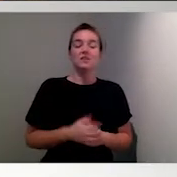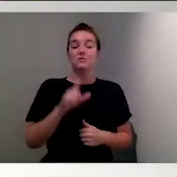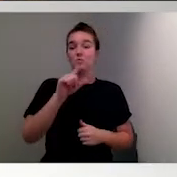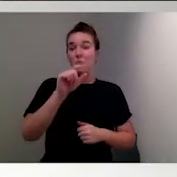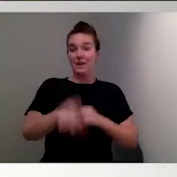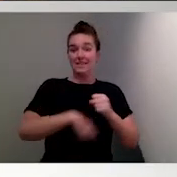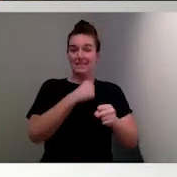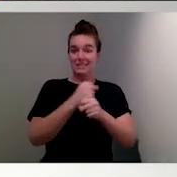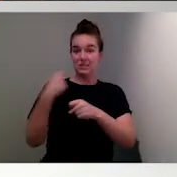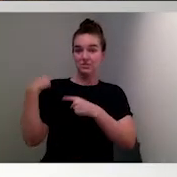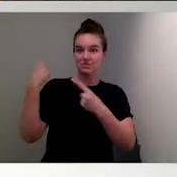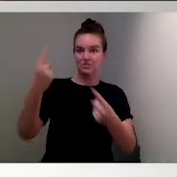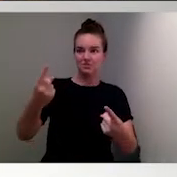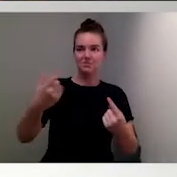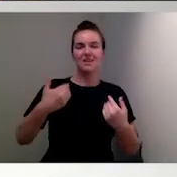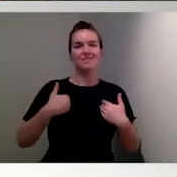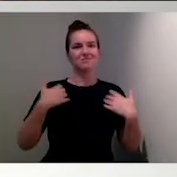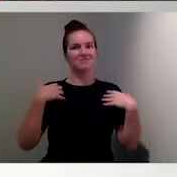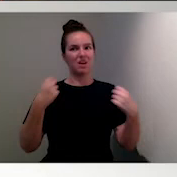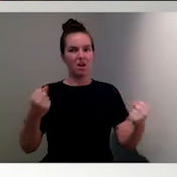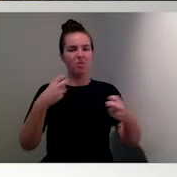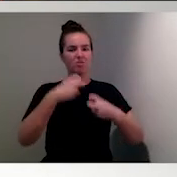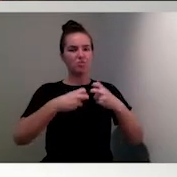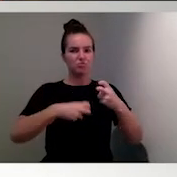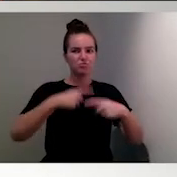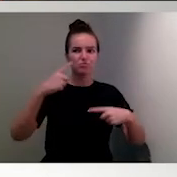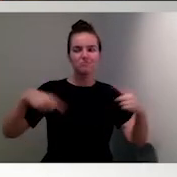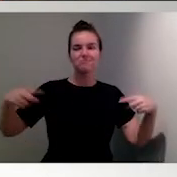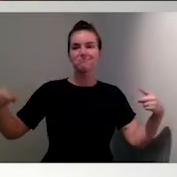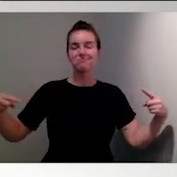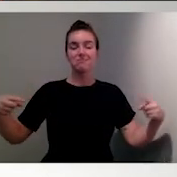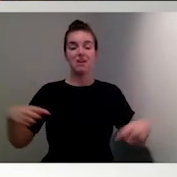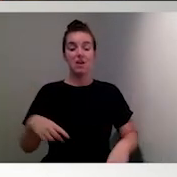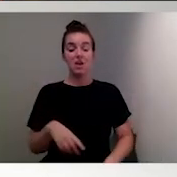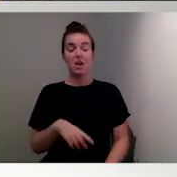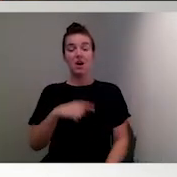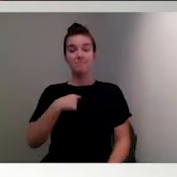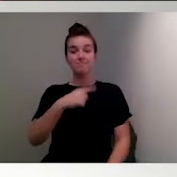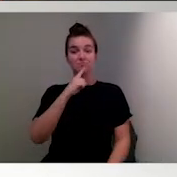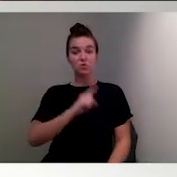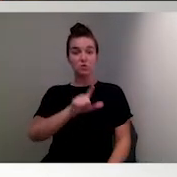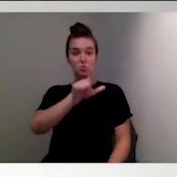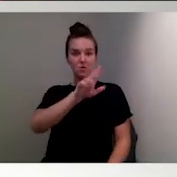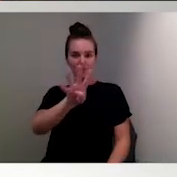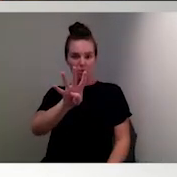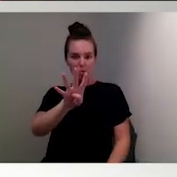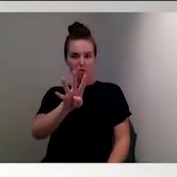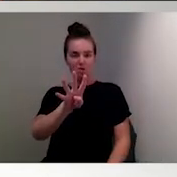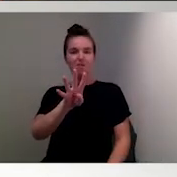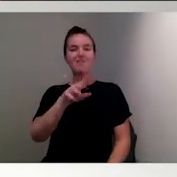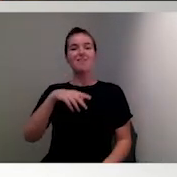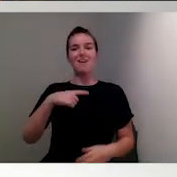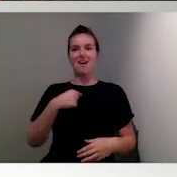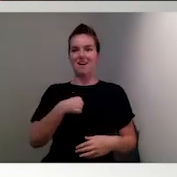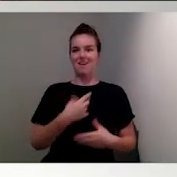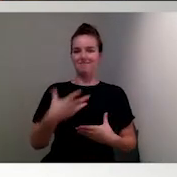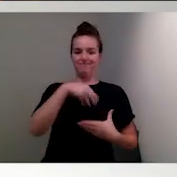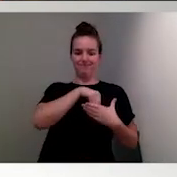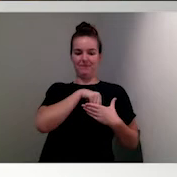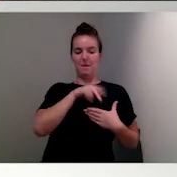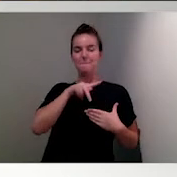20 years, had a lot of different health issues. I got my first pacemaker when I was 24 years old. That was a